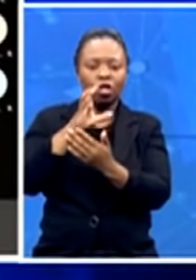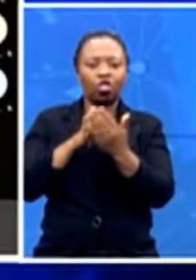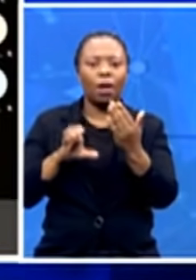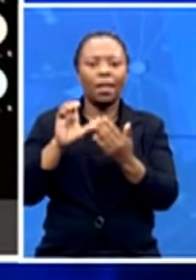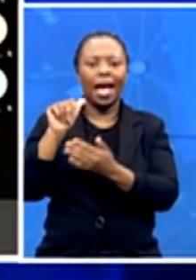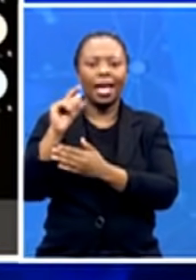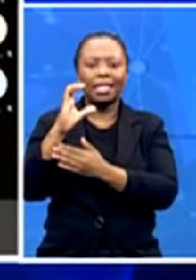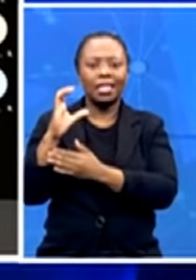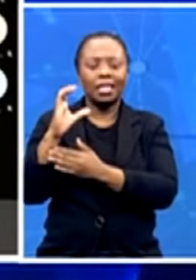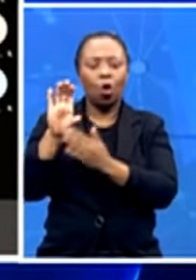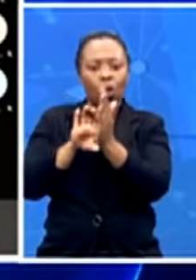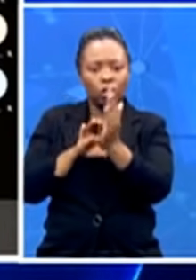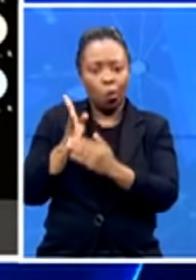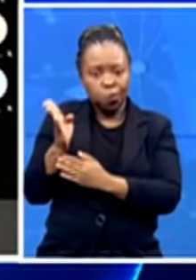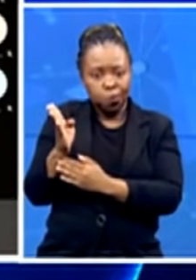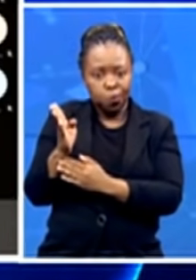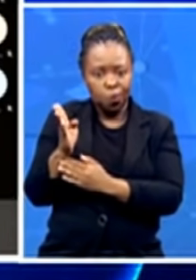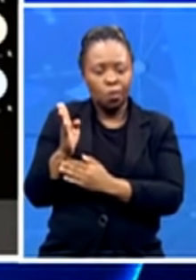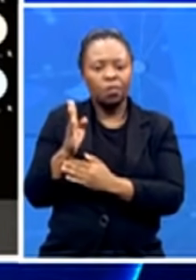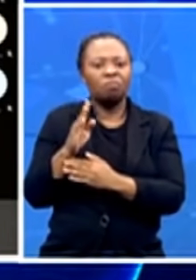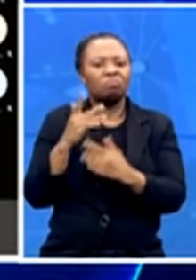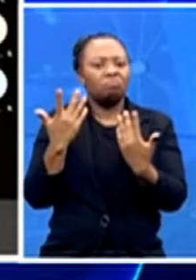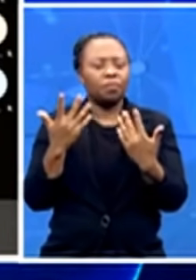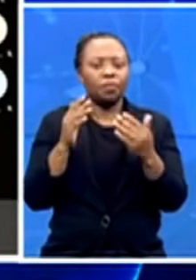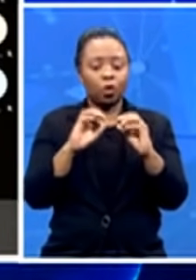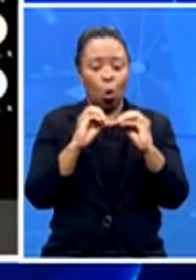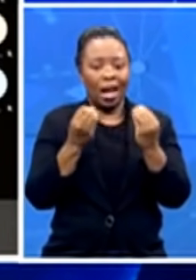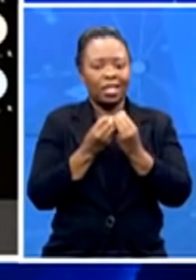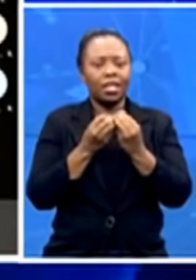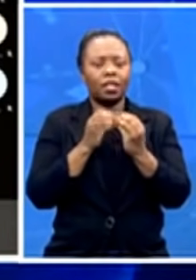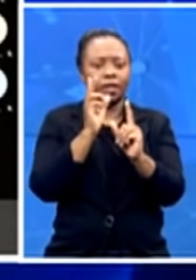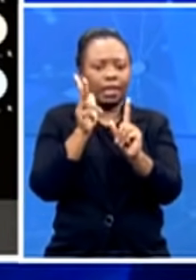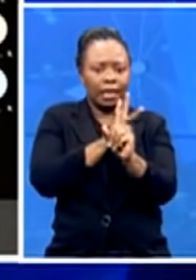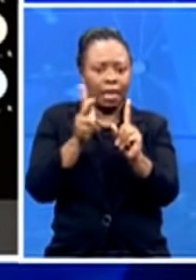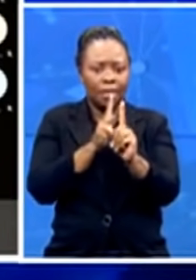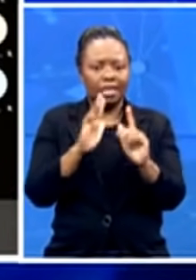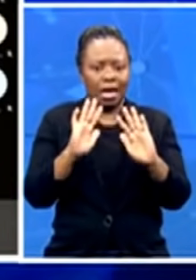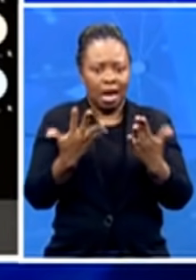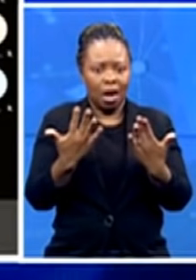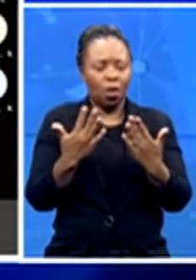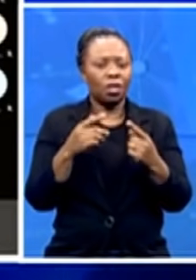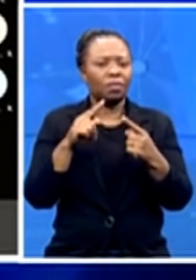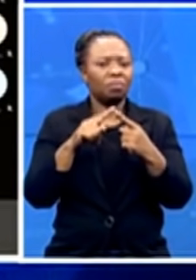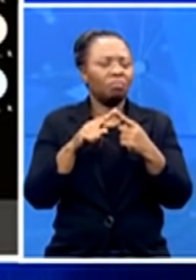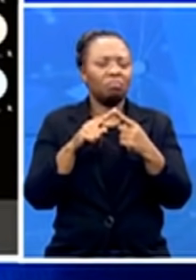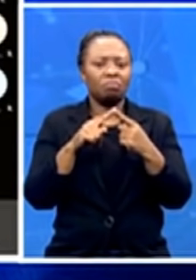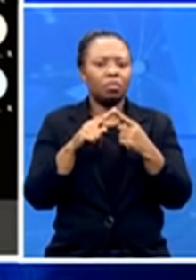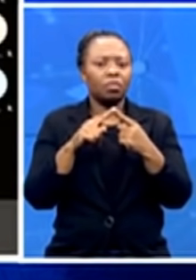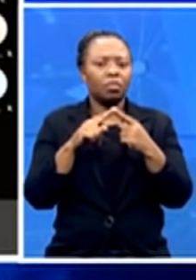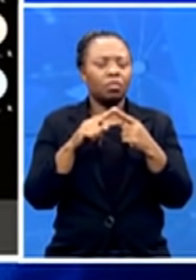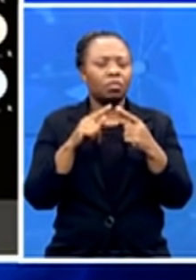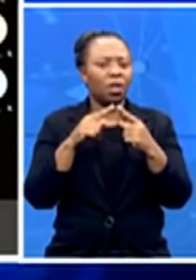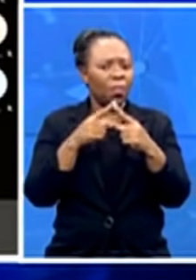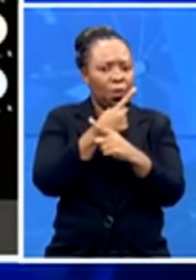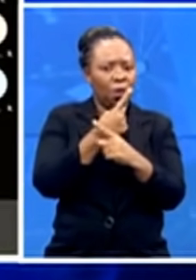with managing organizational discipline, is inconsistent with the other provisions of the chapter. In particular, he